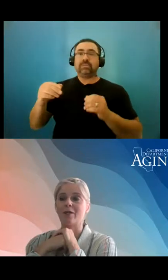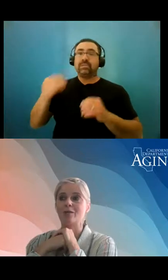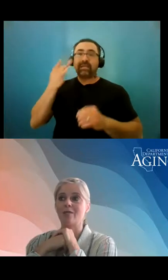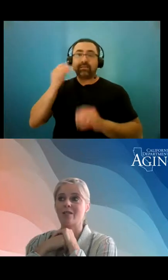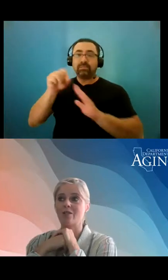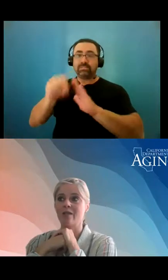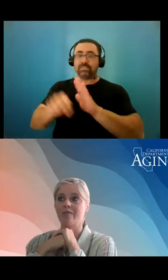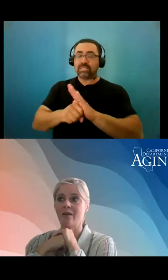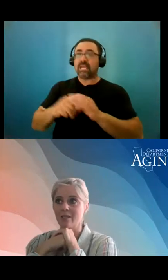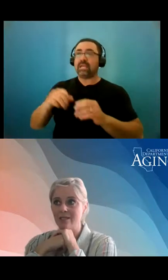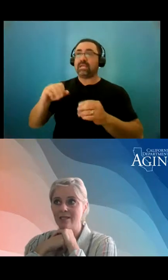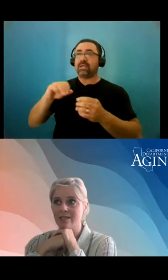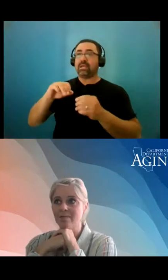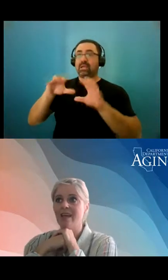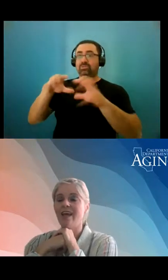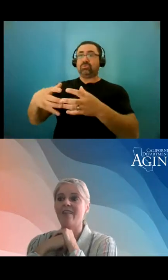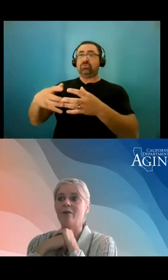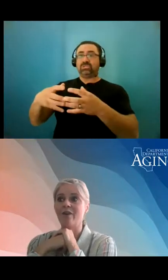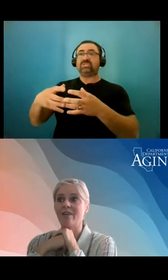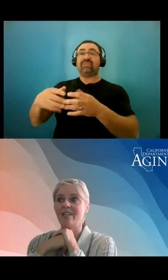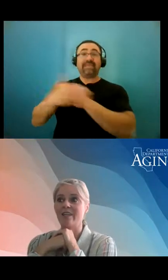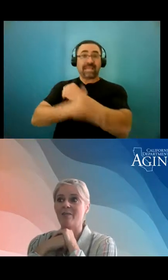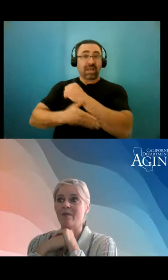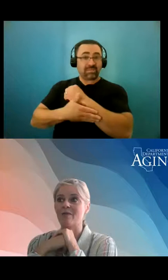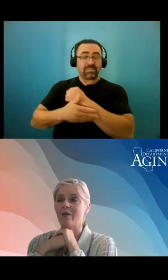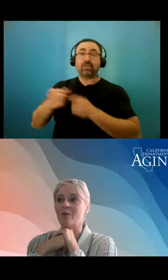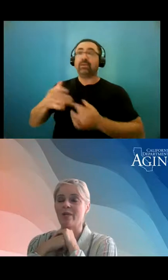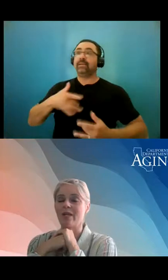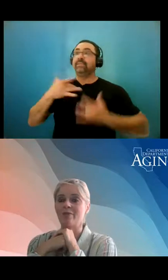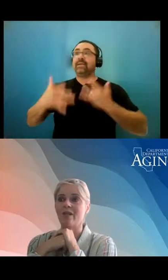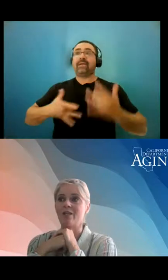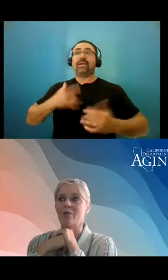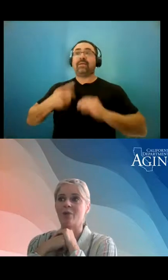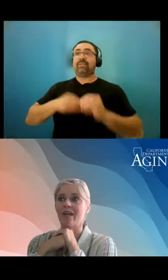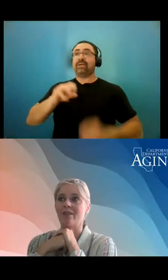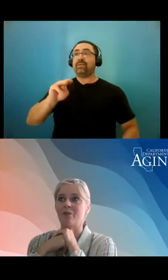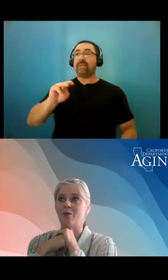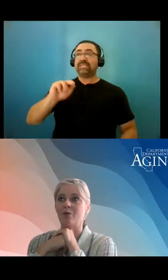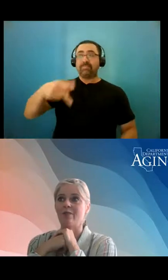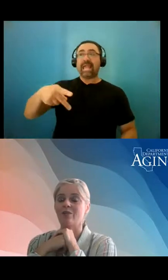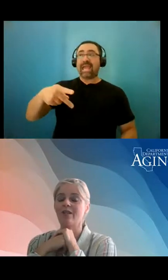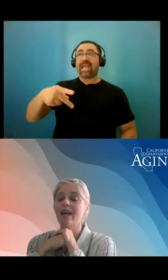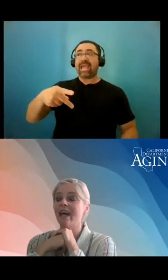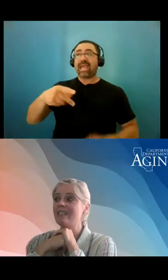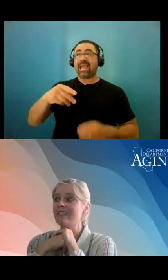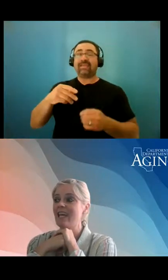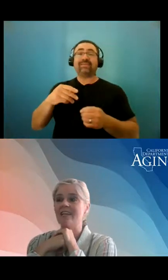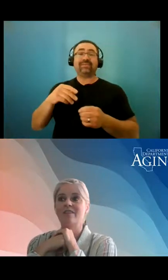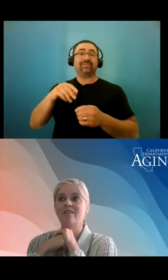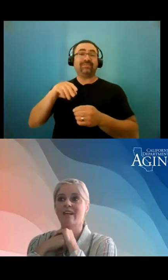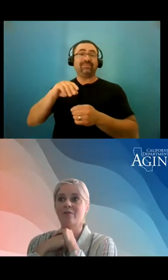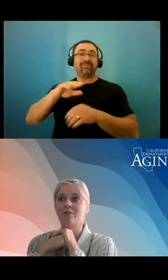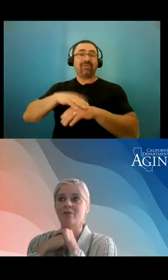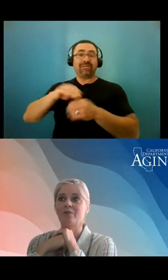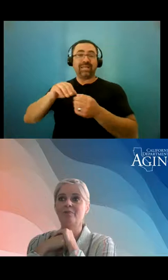State Association of Counties, and they're very excited about this master plan for aging work at the local level. And today,